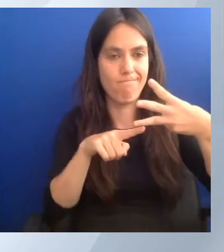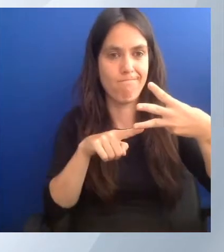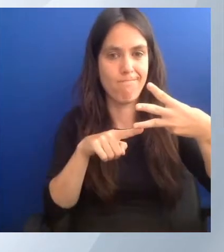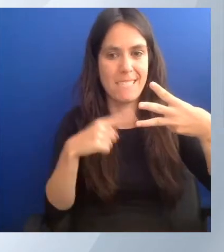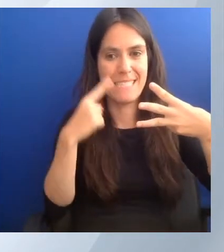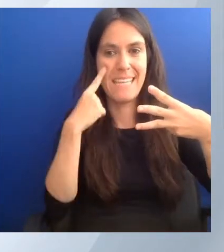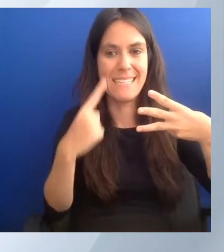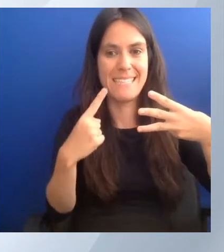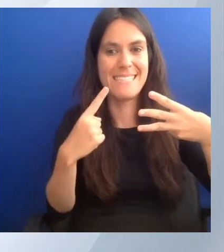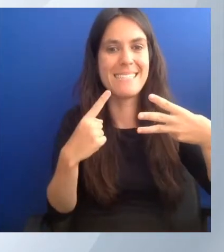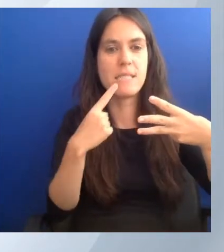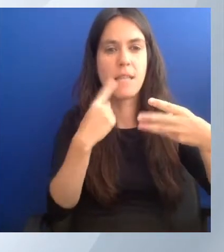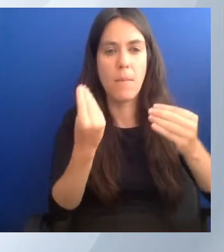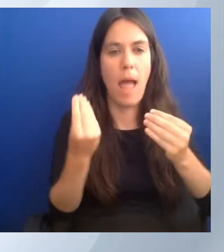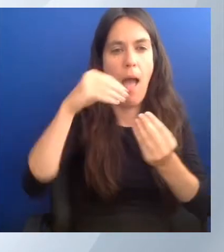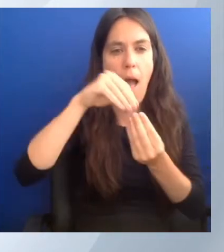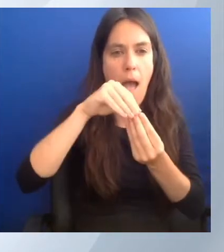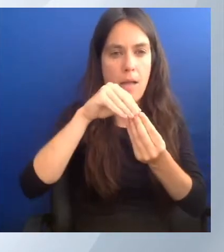just a little bit more code.